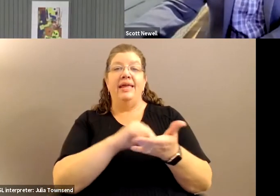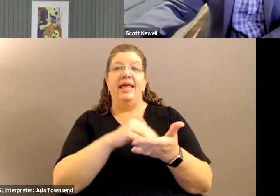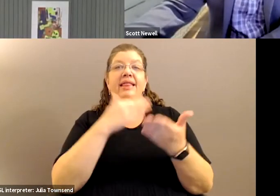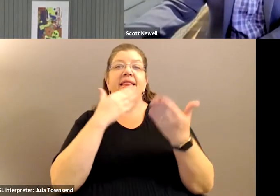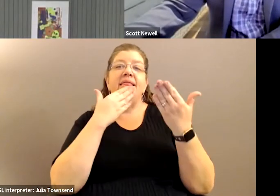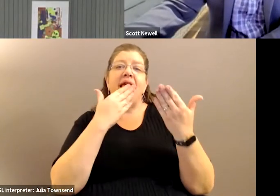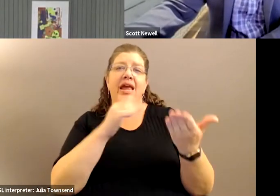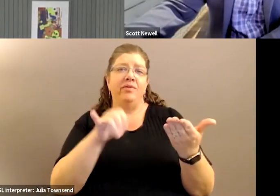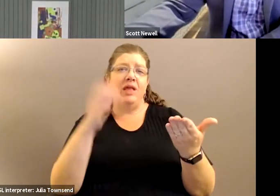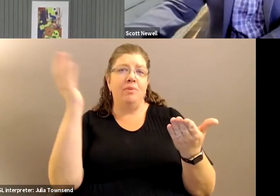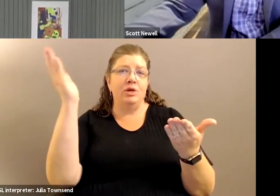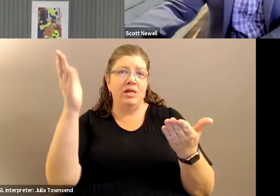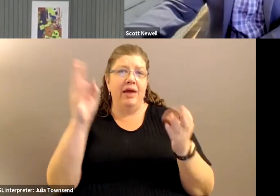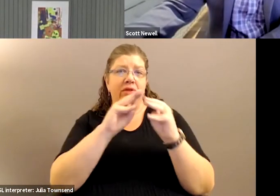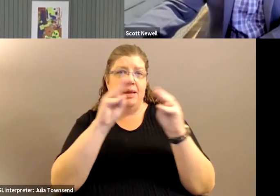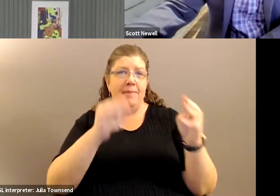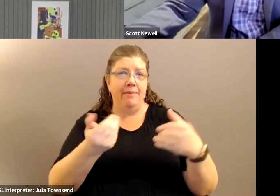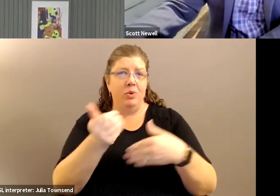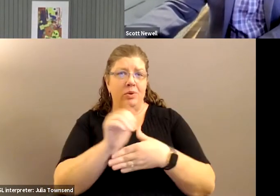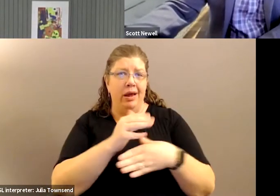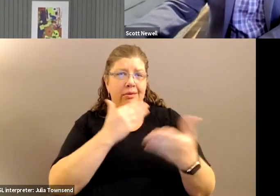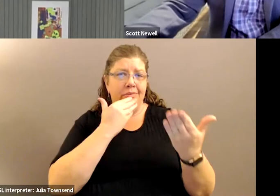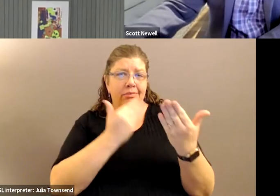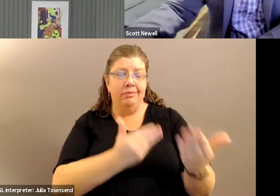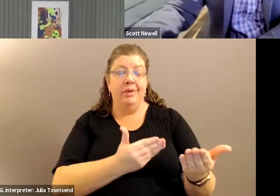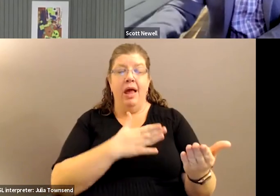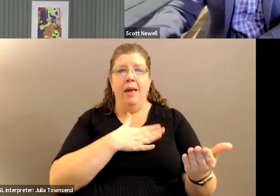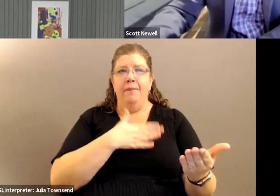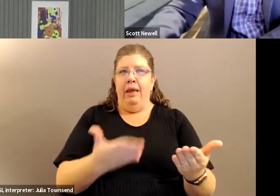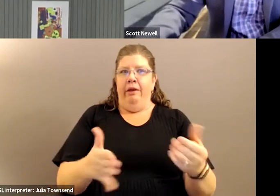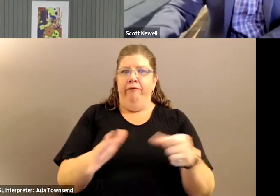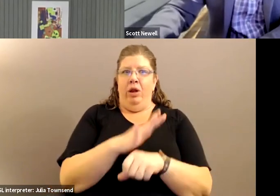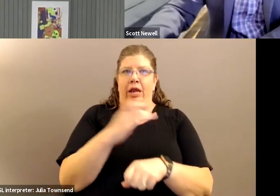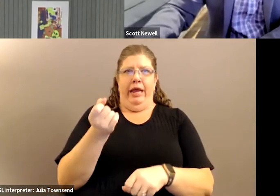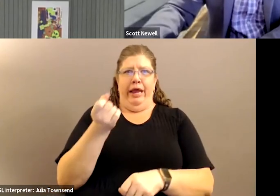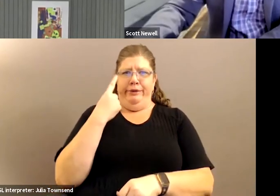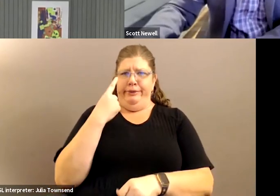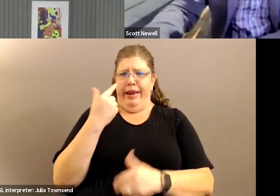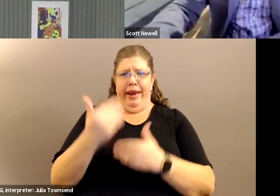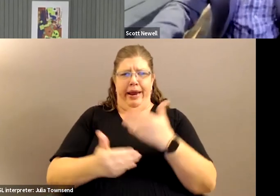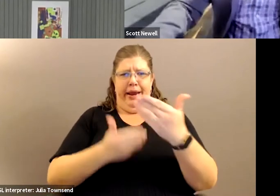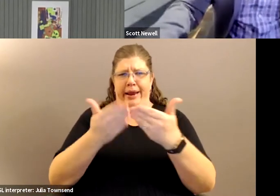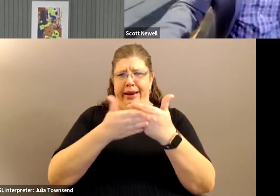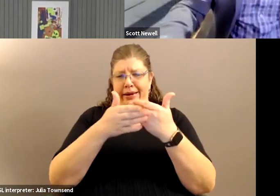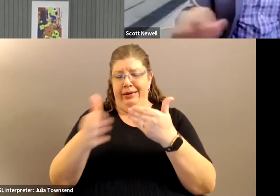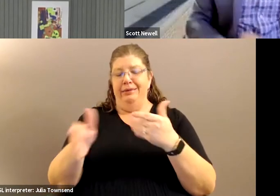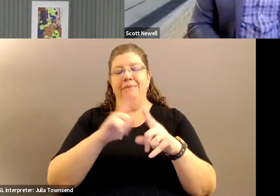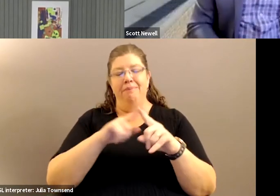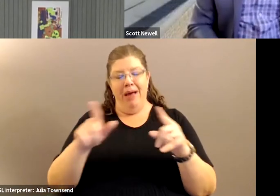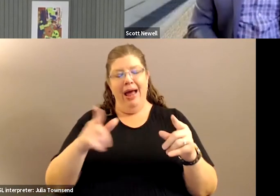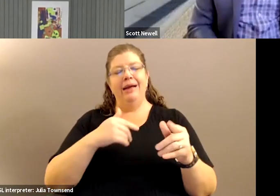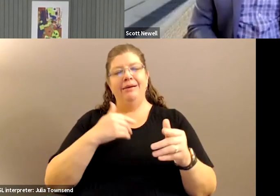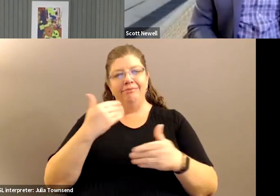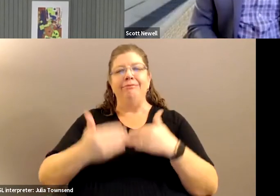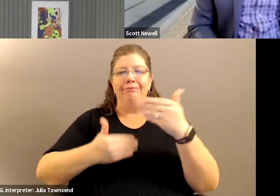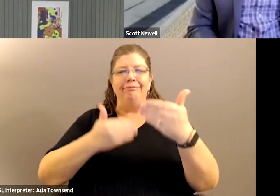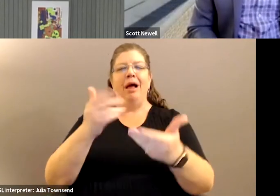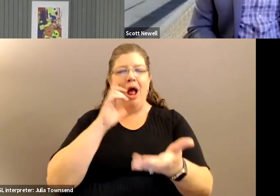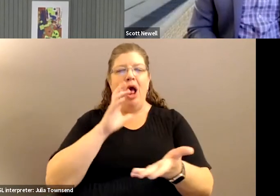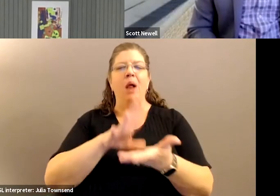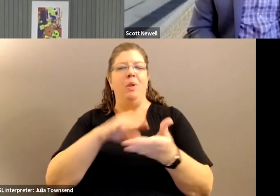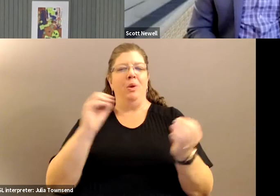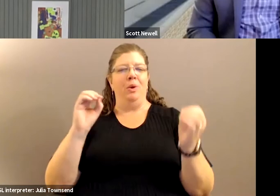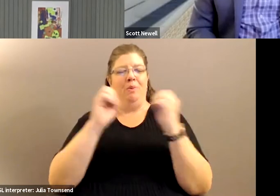presentation of the maps tonight i must admit i don't fully understand where we're going with this but i'm sure i'll be more informed as we get there to truly